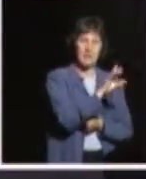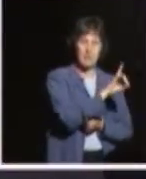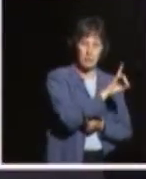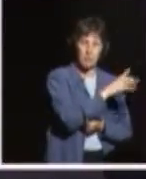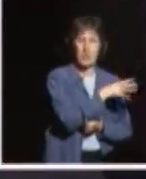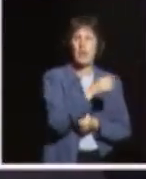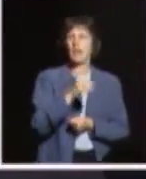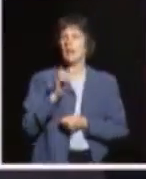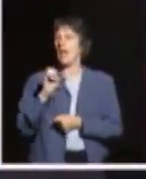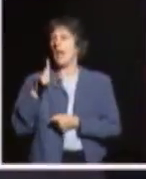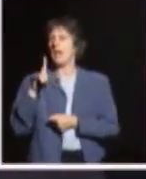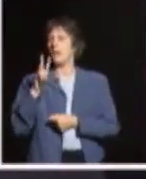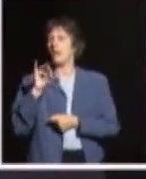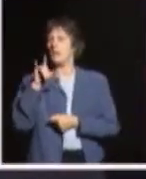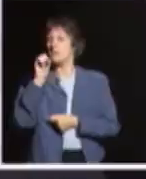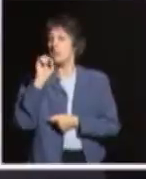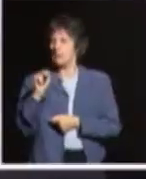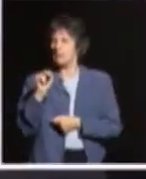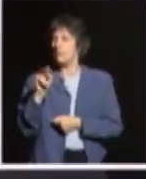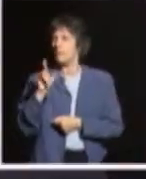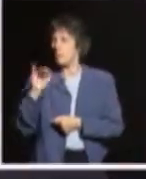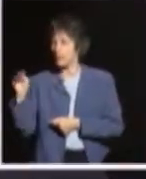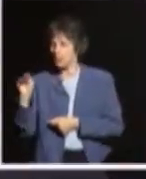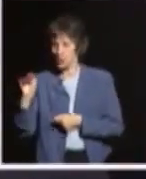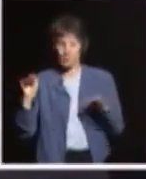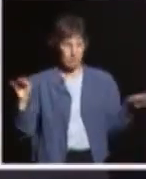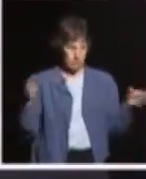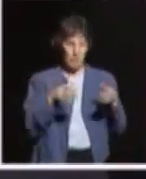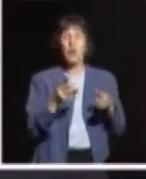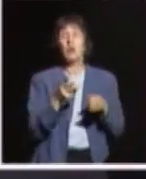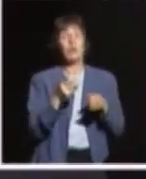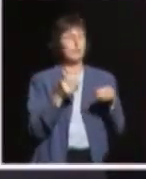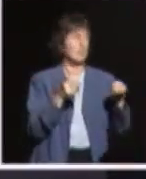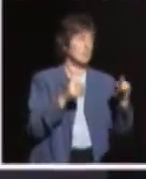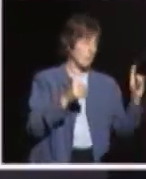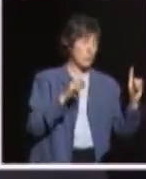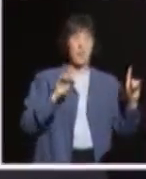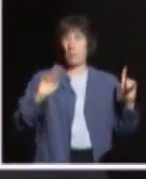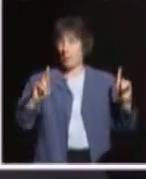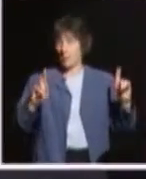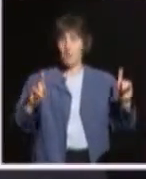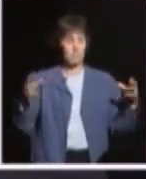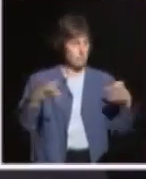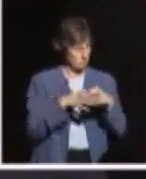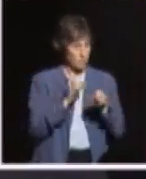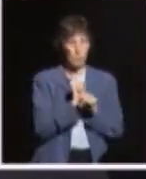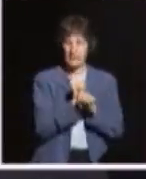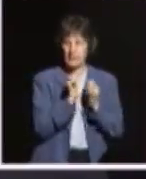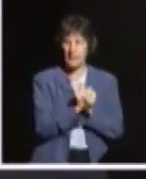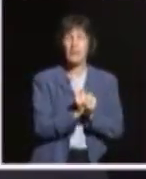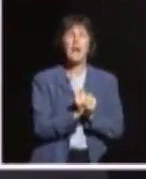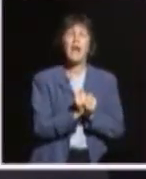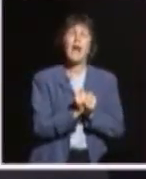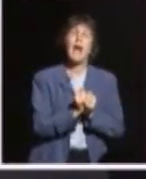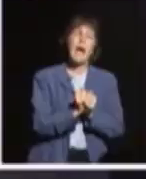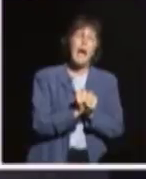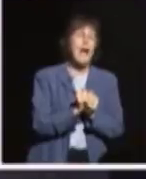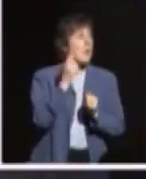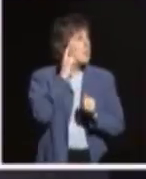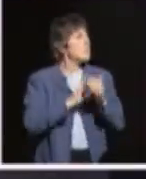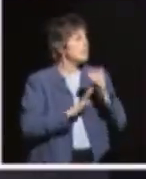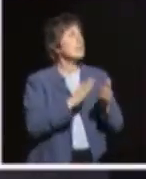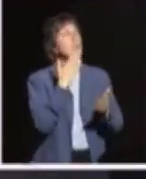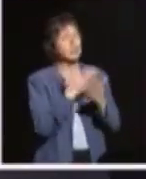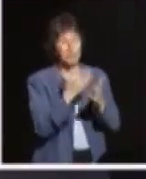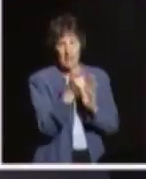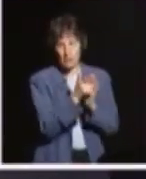Mexico. I think it is a very good piece of legislation. I'm not saying that there couldn't be changes that might make it better. But what it does is it